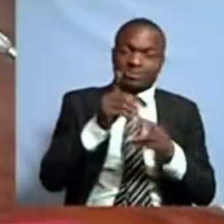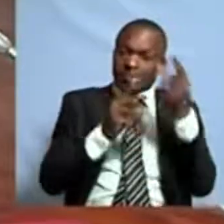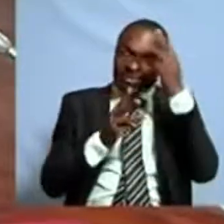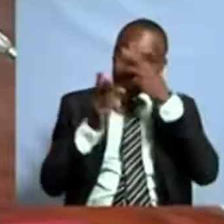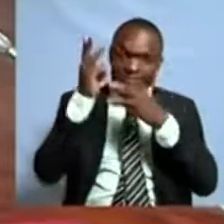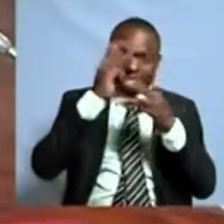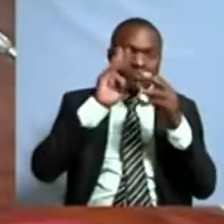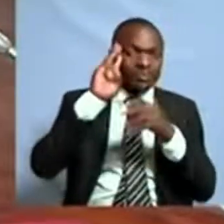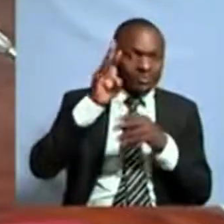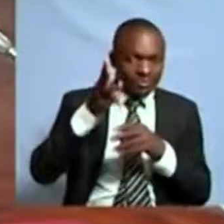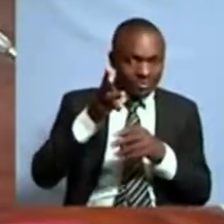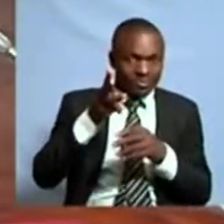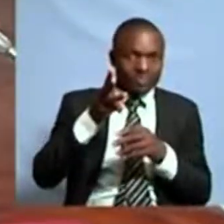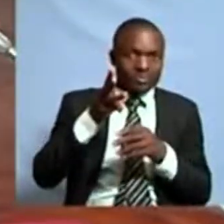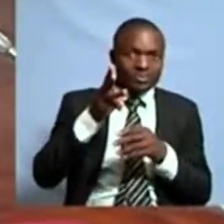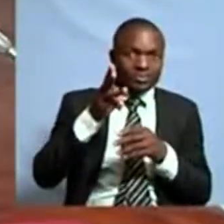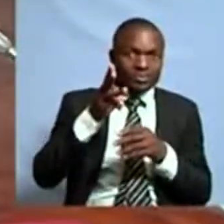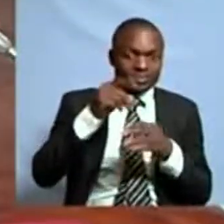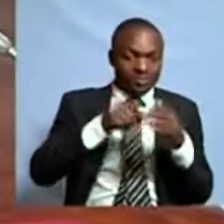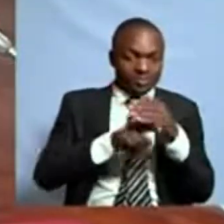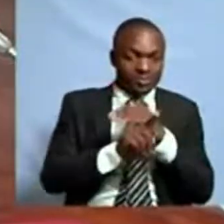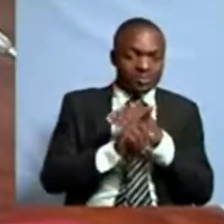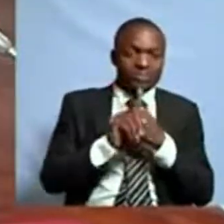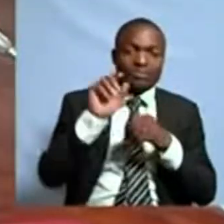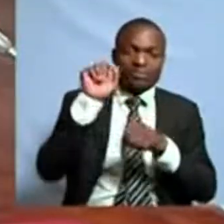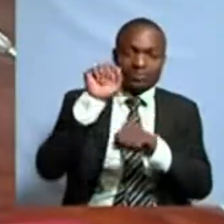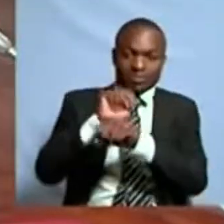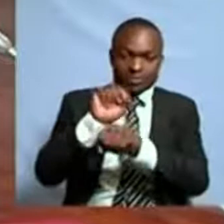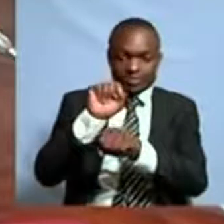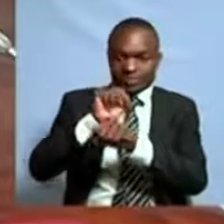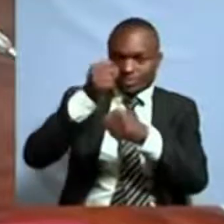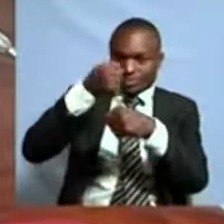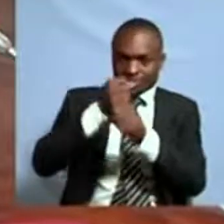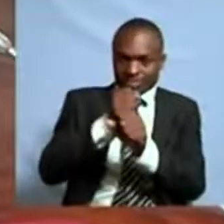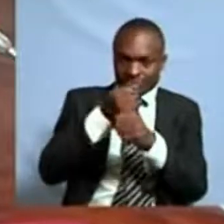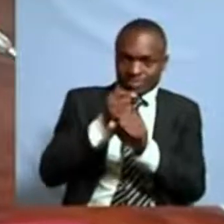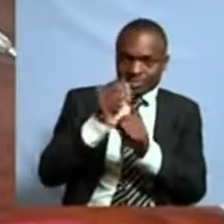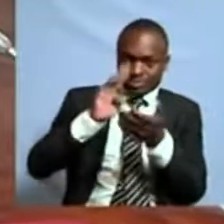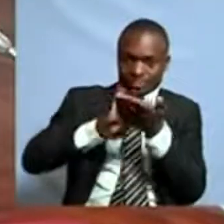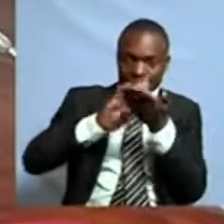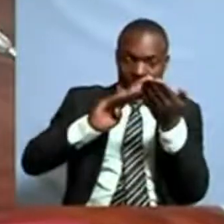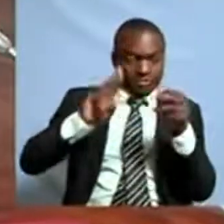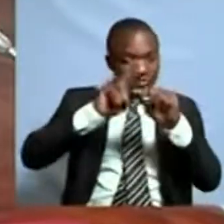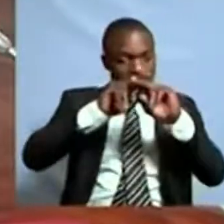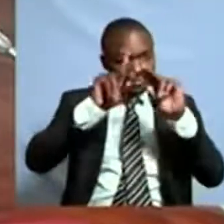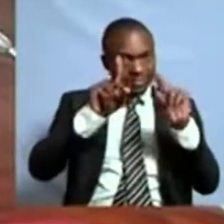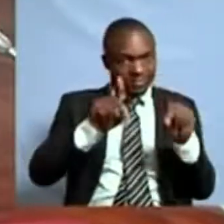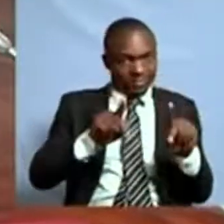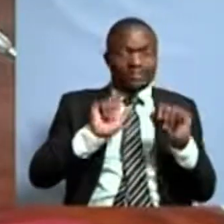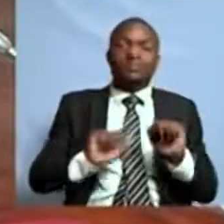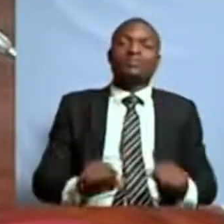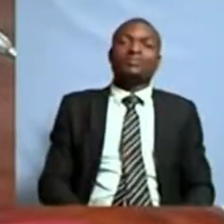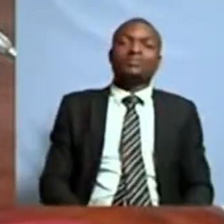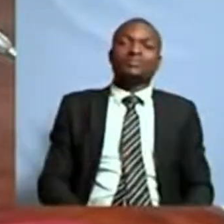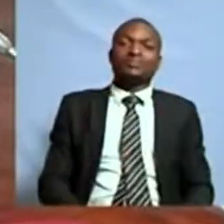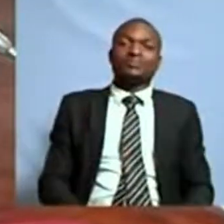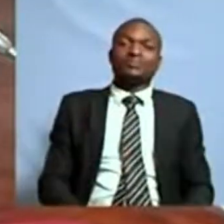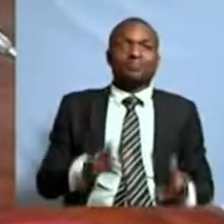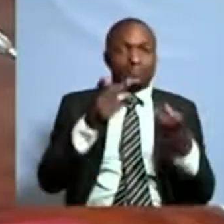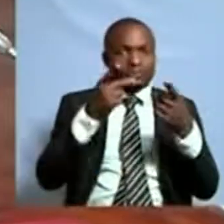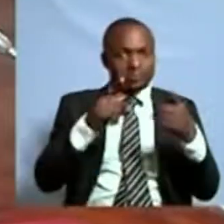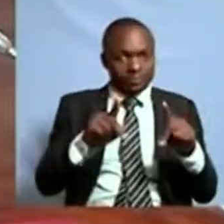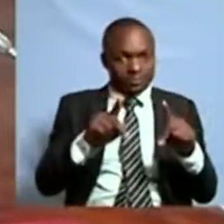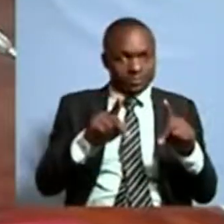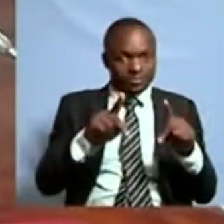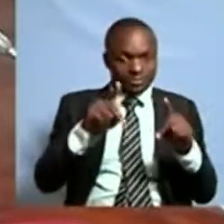also culminate into employment creation. Our belief, Chair, is that when the cost of